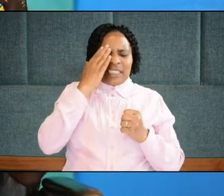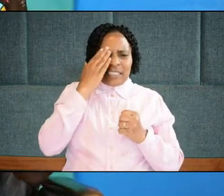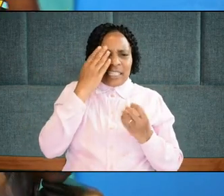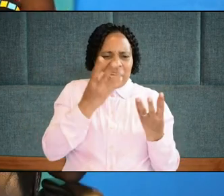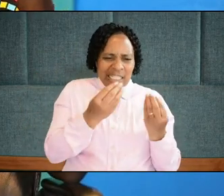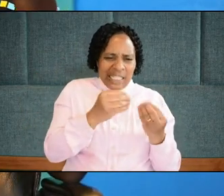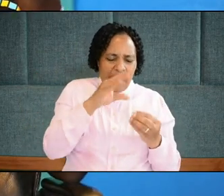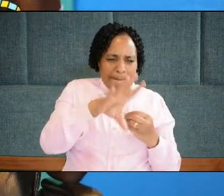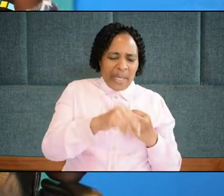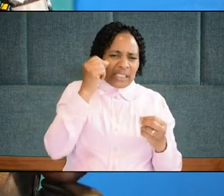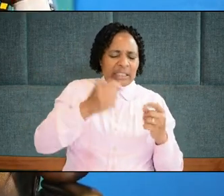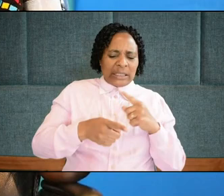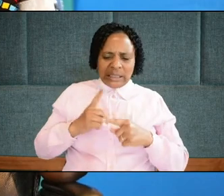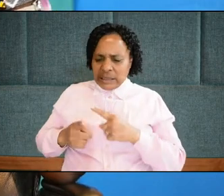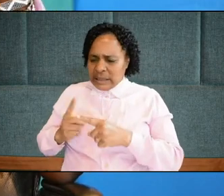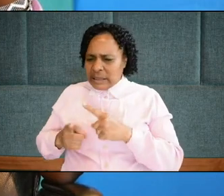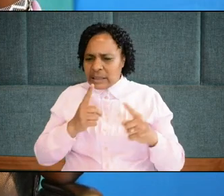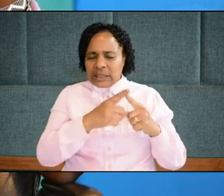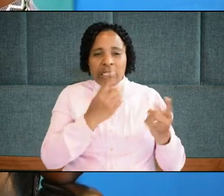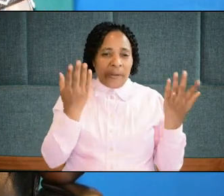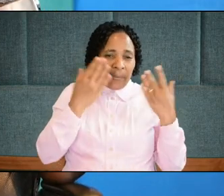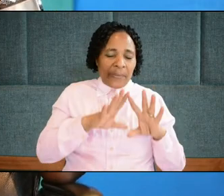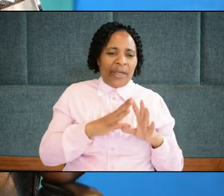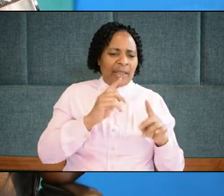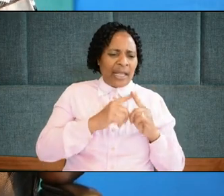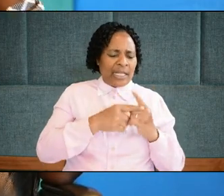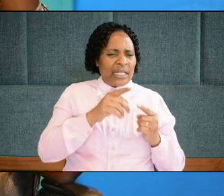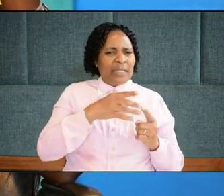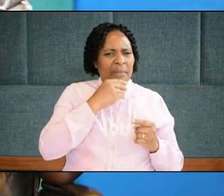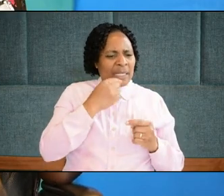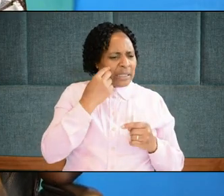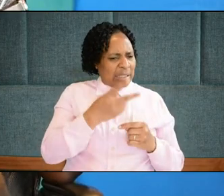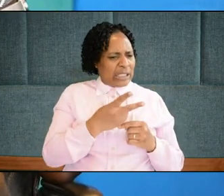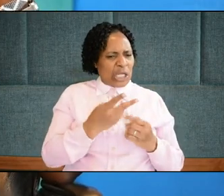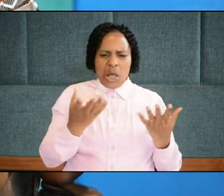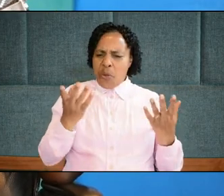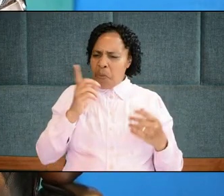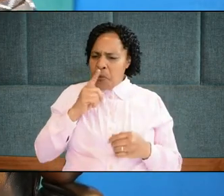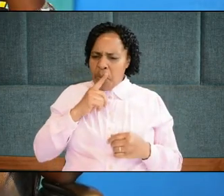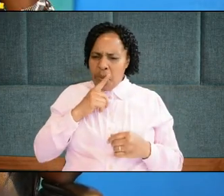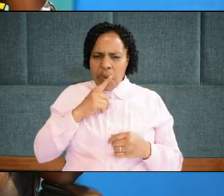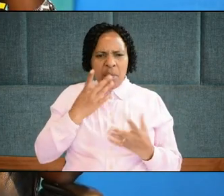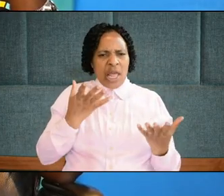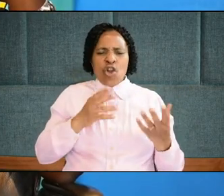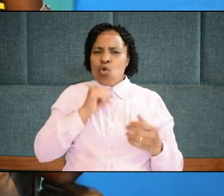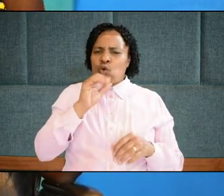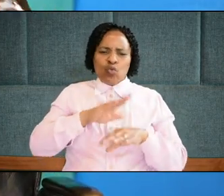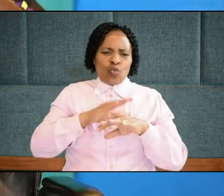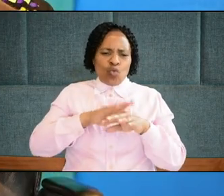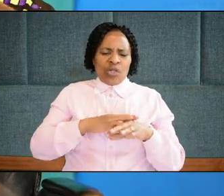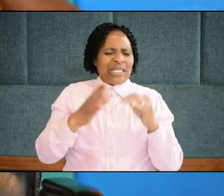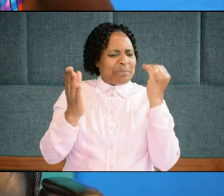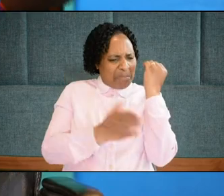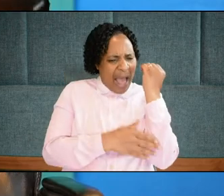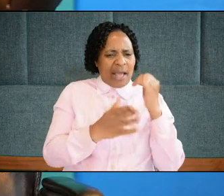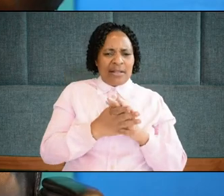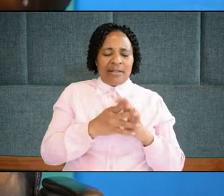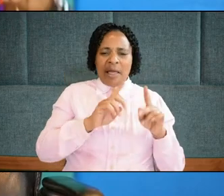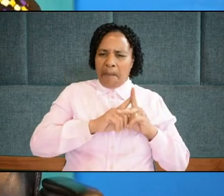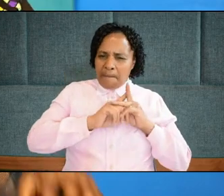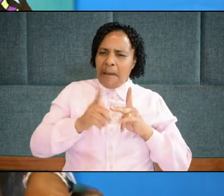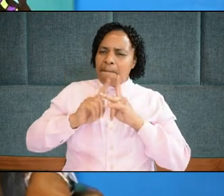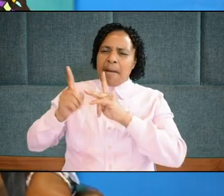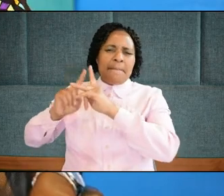just slaughtered them at Gibeon. Then these men saw that, Nikubaya. It's going very badly at this point. So they